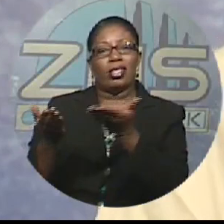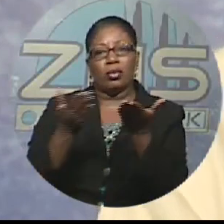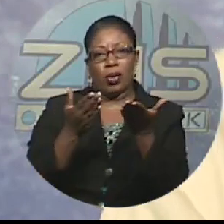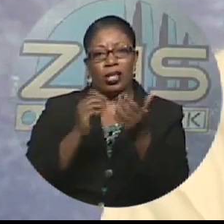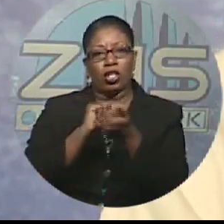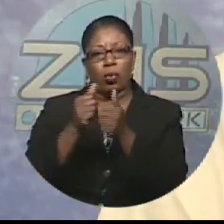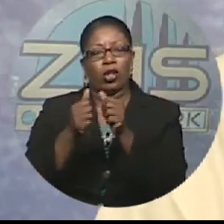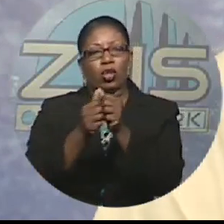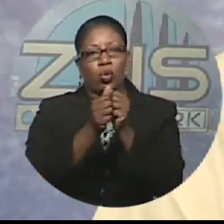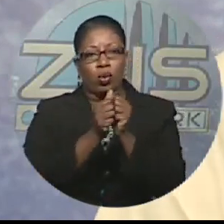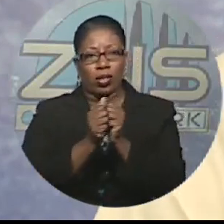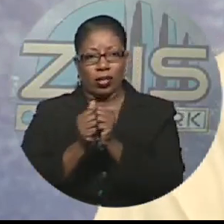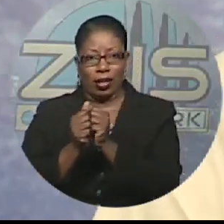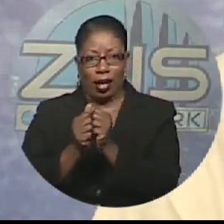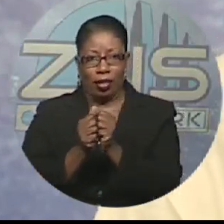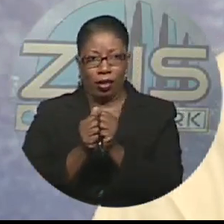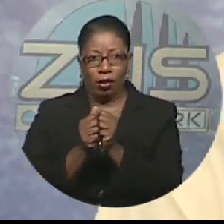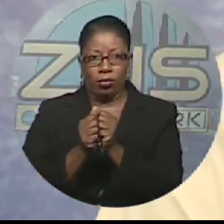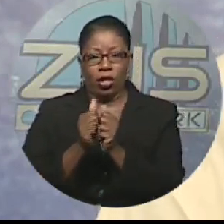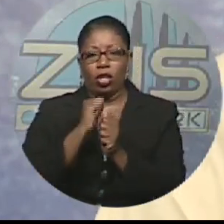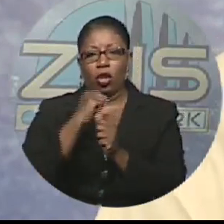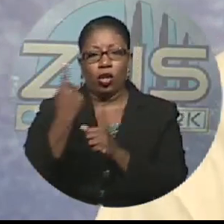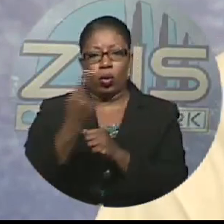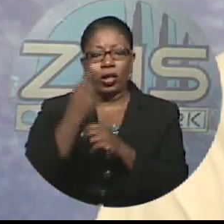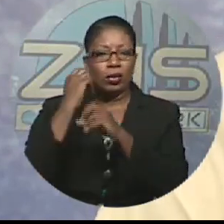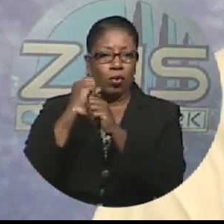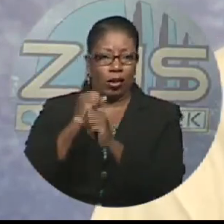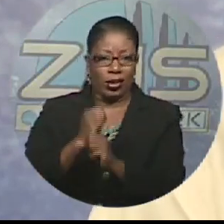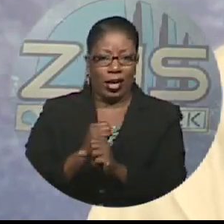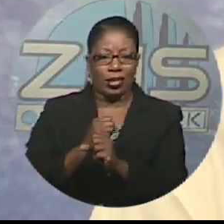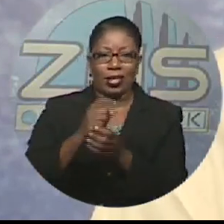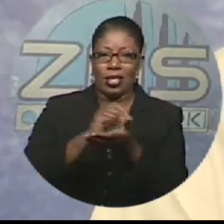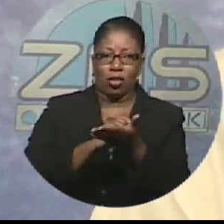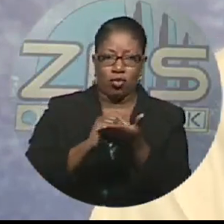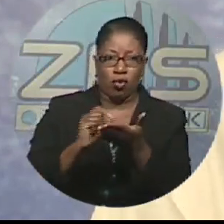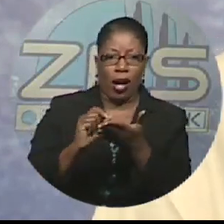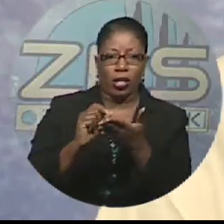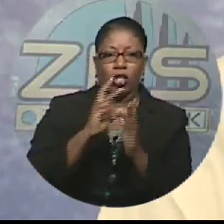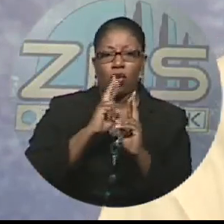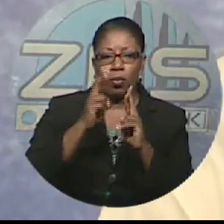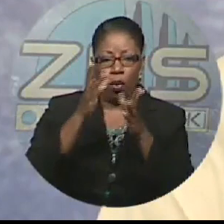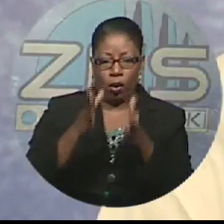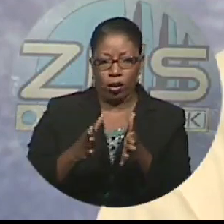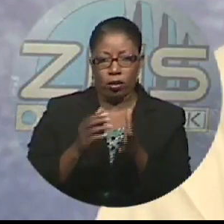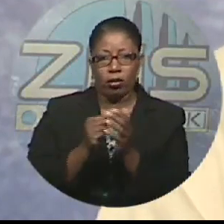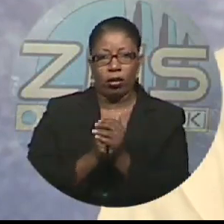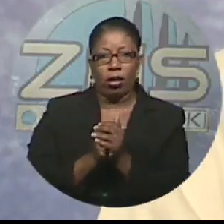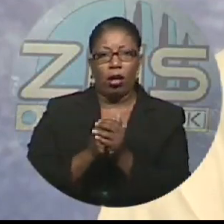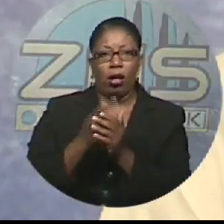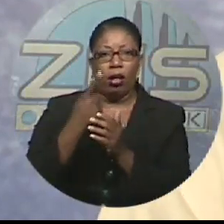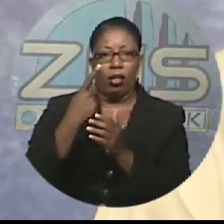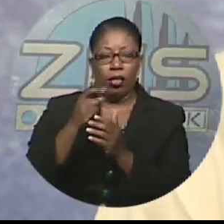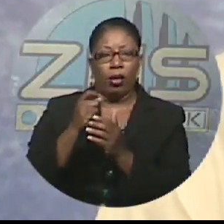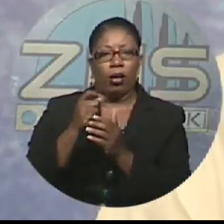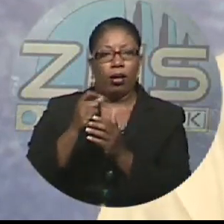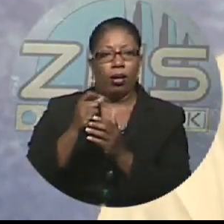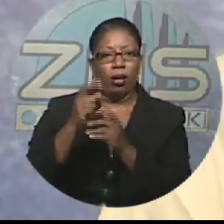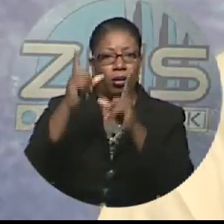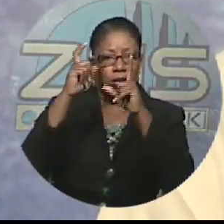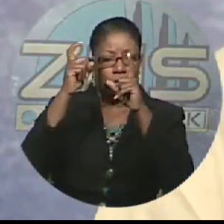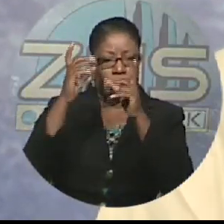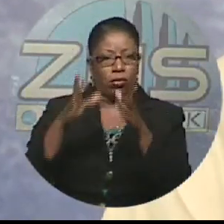speak of the sports media, we're not speaking just of the broadcasters, the writers. We also involve the photographers, videographers,